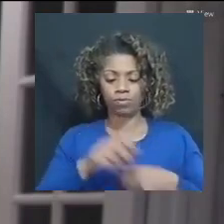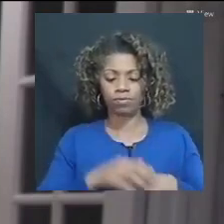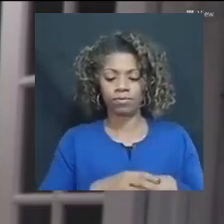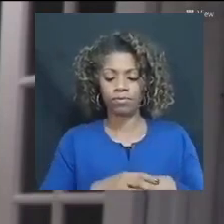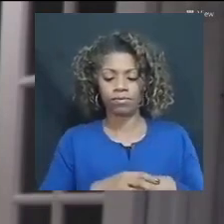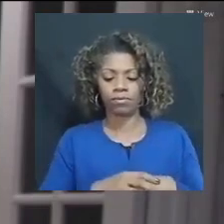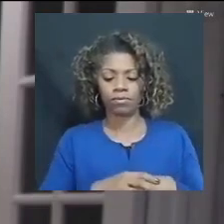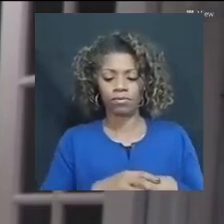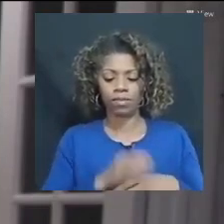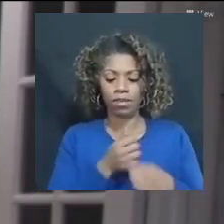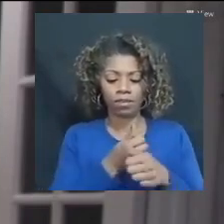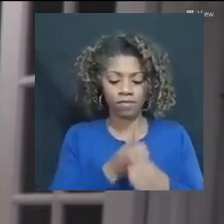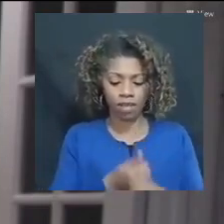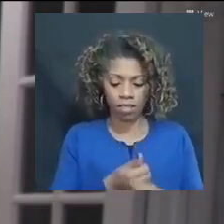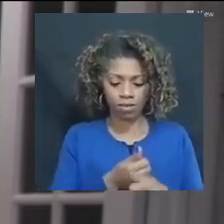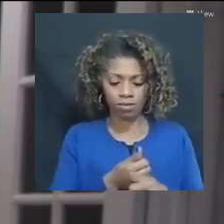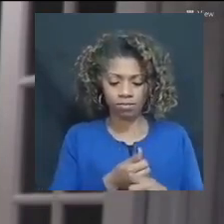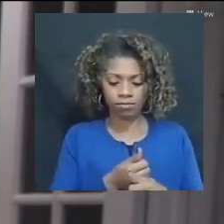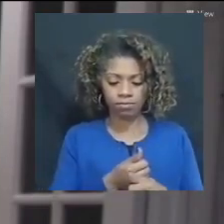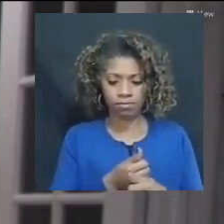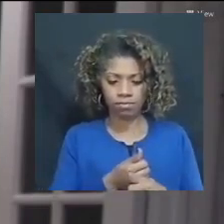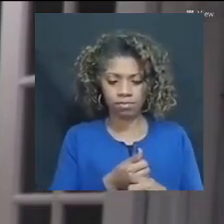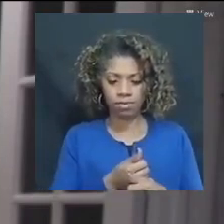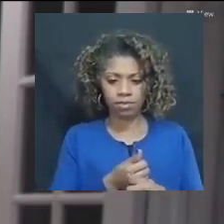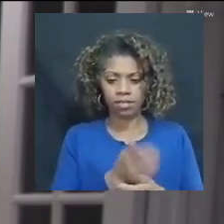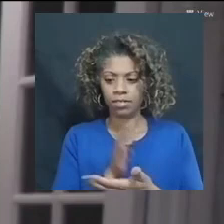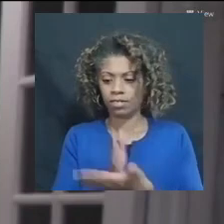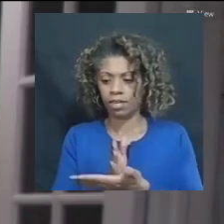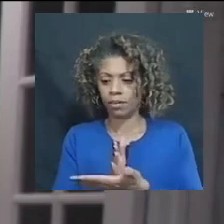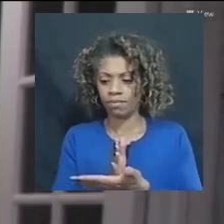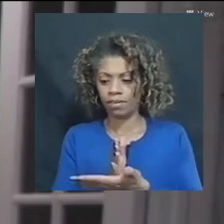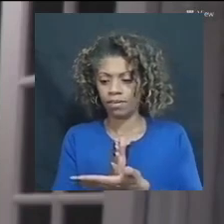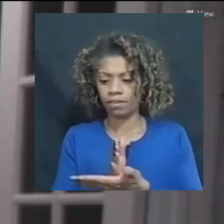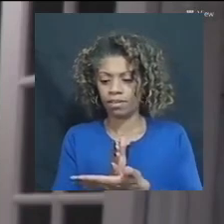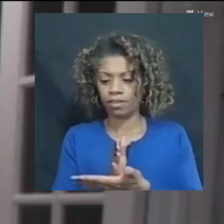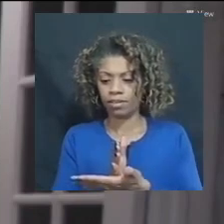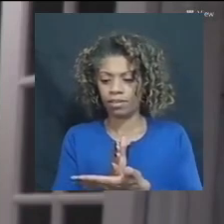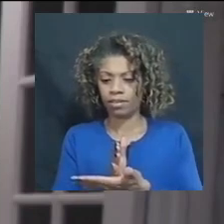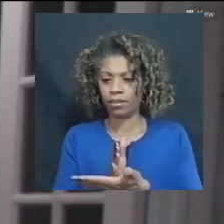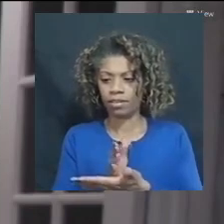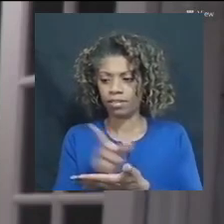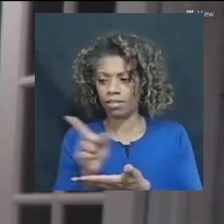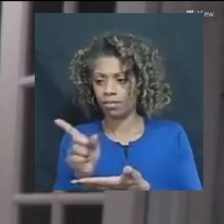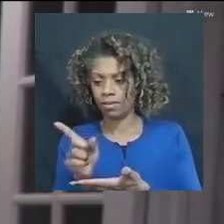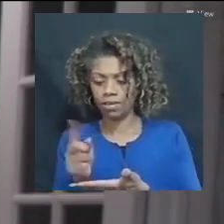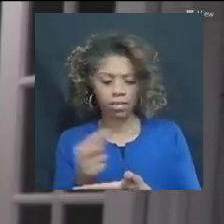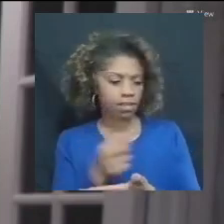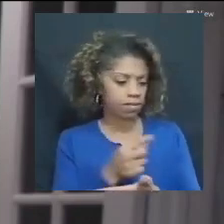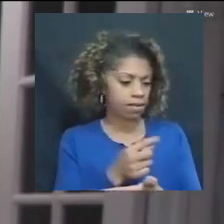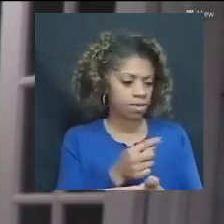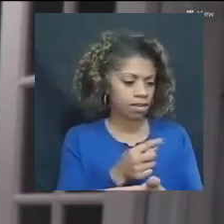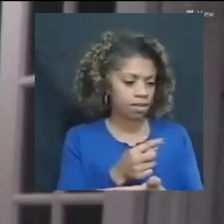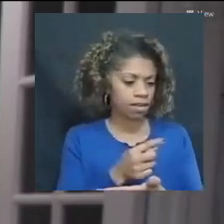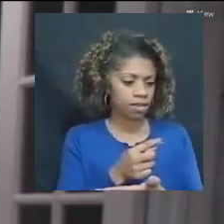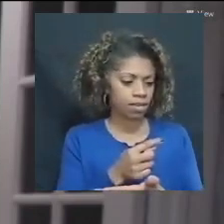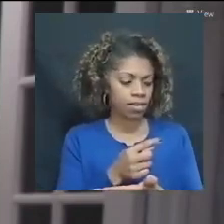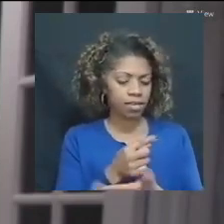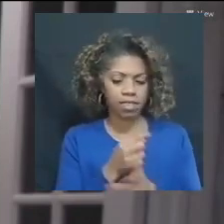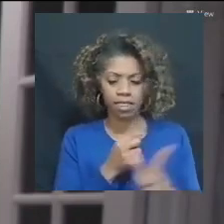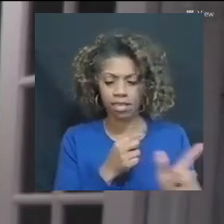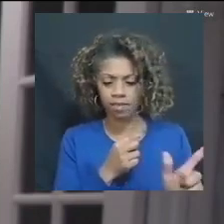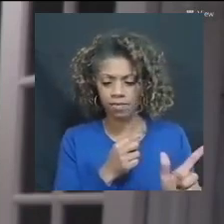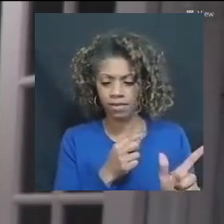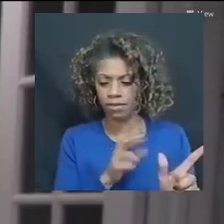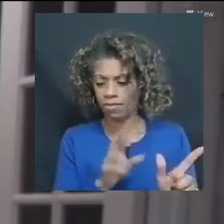around. Go the other way. Left. Right. Mine. Yours. We become